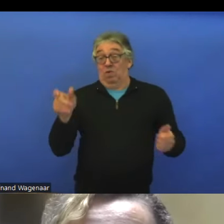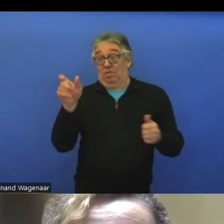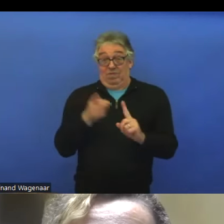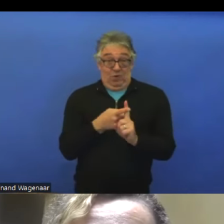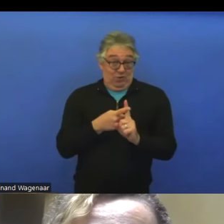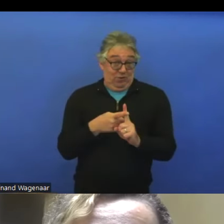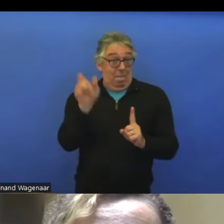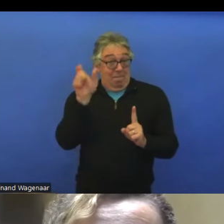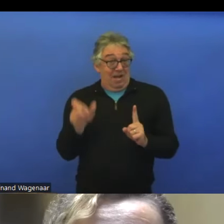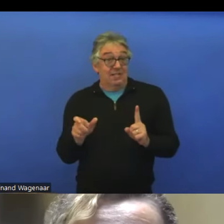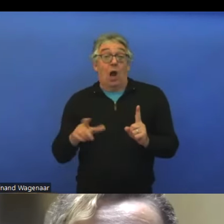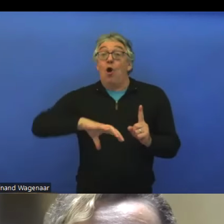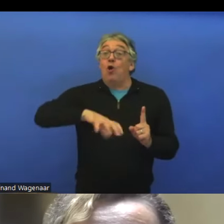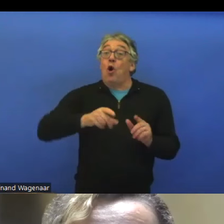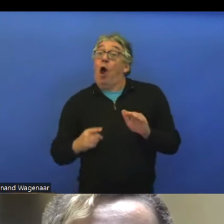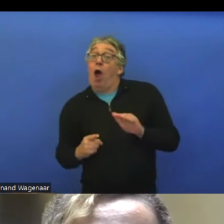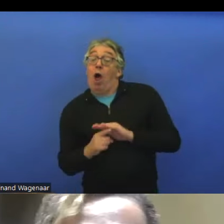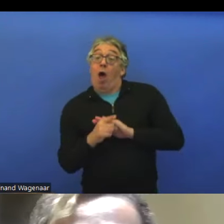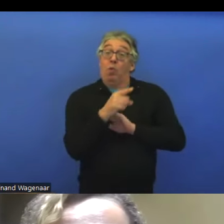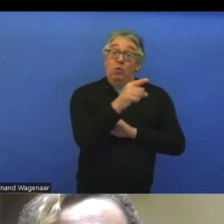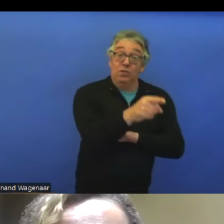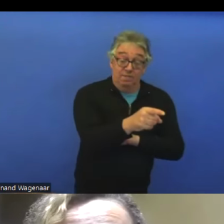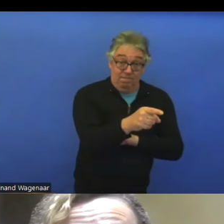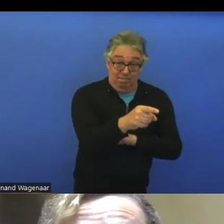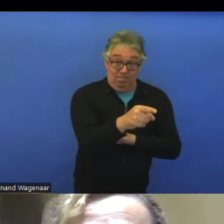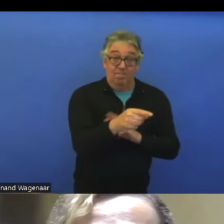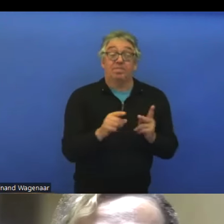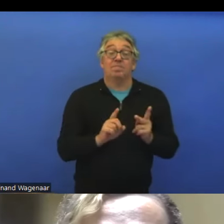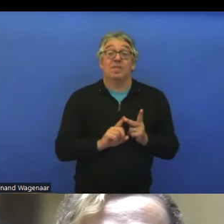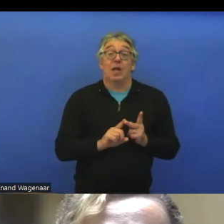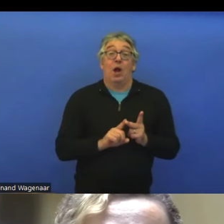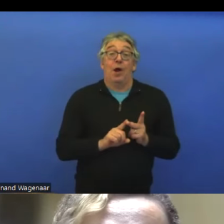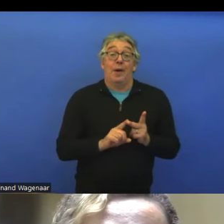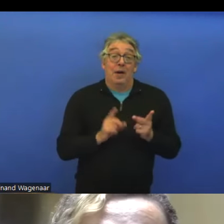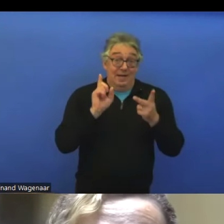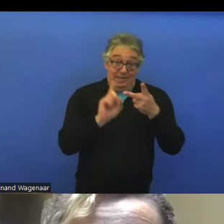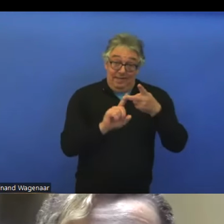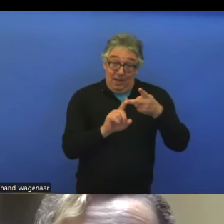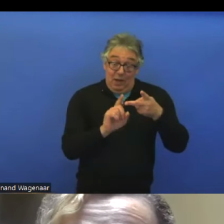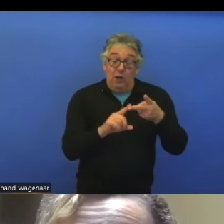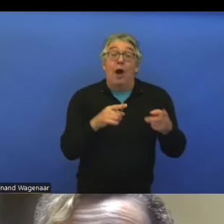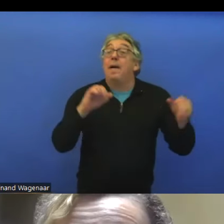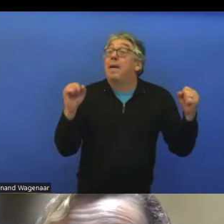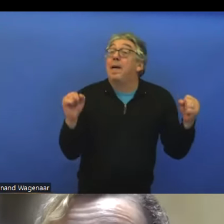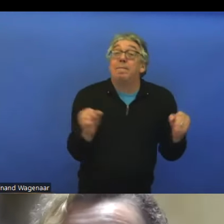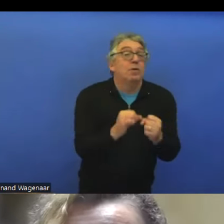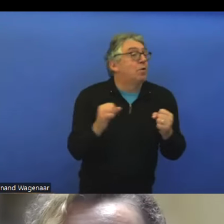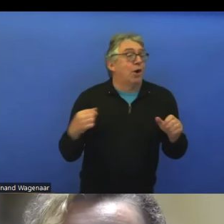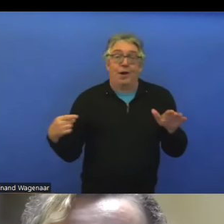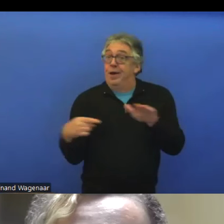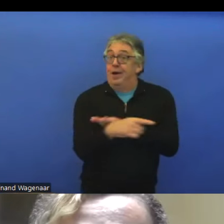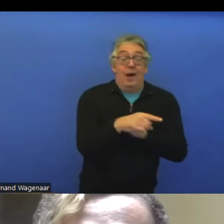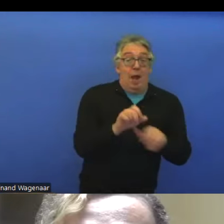border has to be in a situation where they cannot go back because they have 1, a well-founded